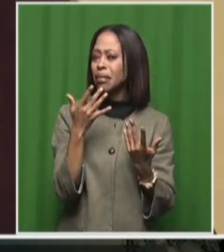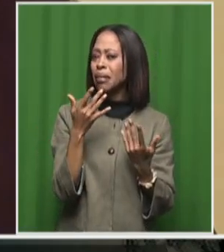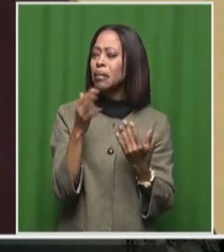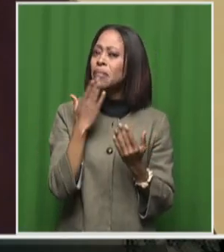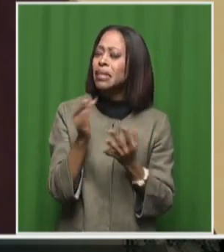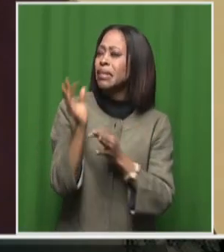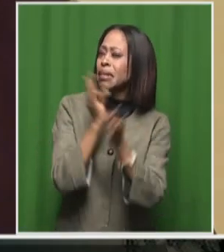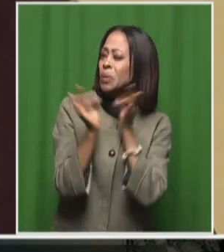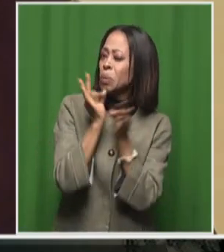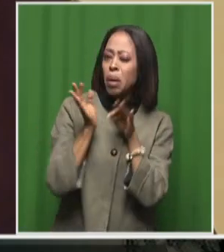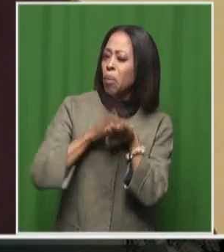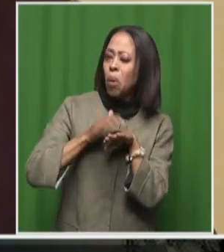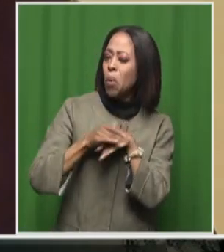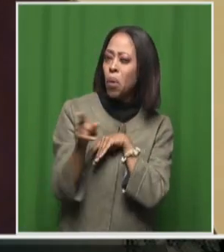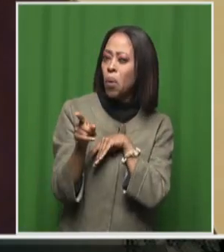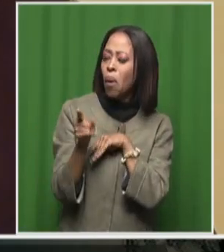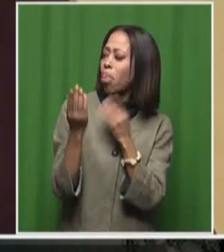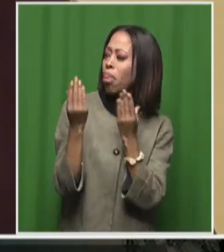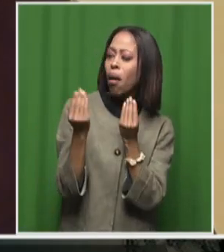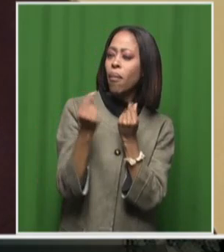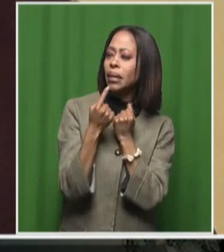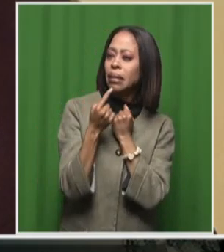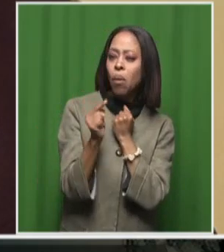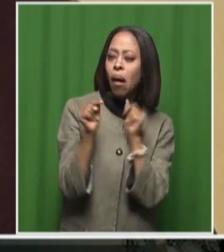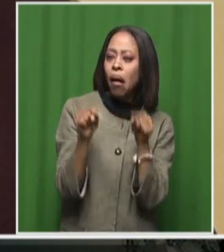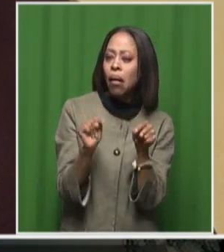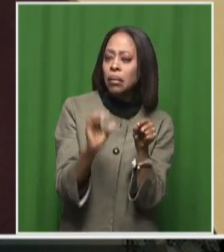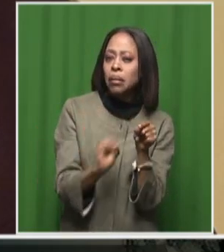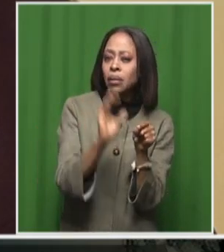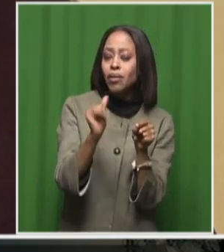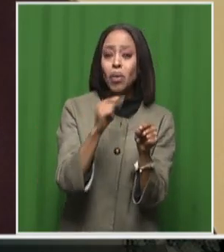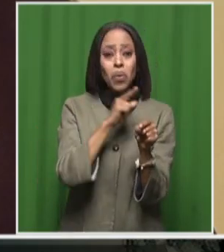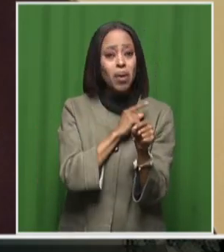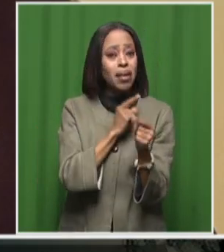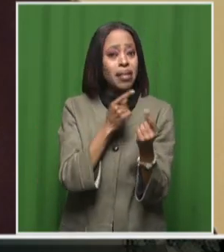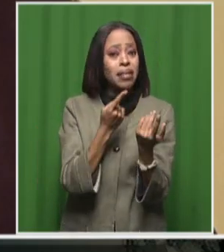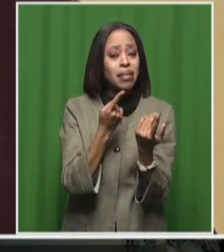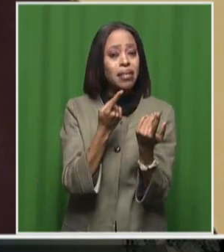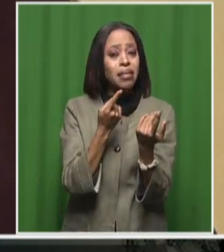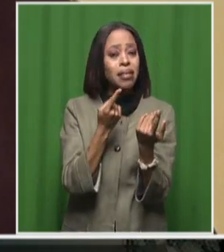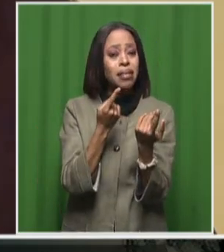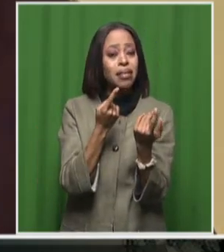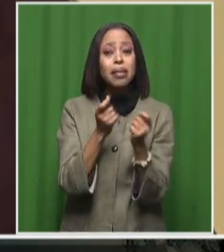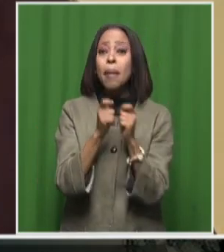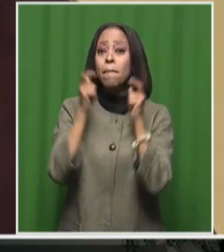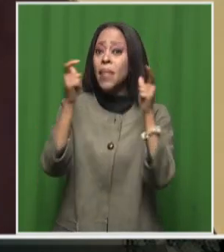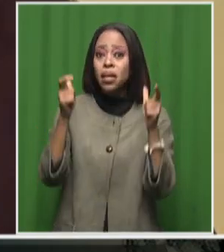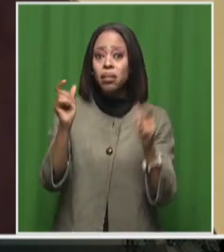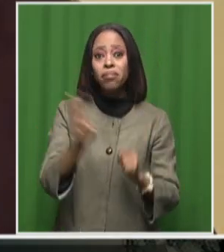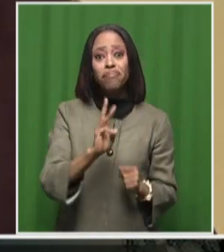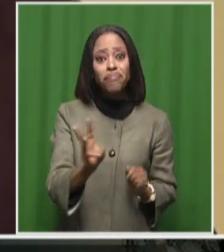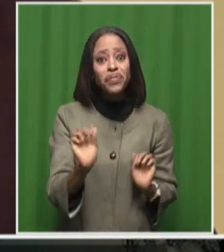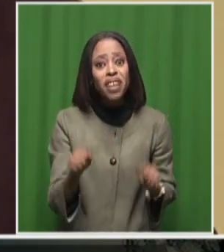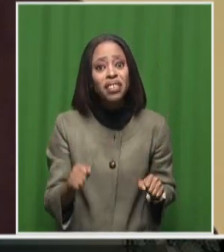more details? I mean, what are the numbers saying and suggesting? Because I can imagine they're a lot bigger than what the numbers are saying.